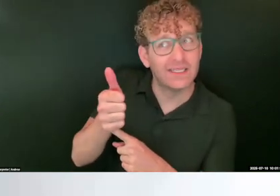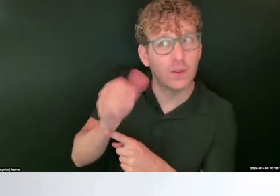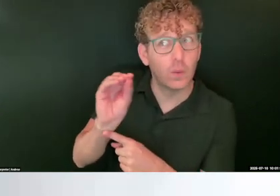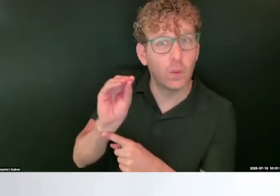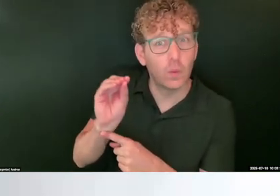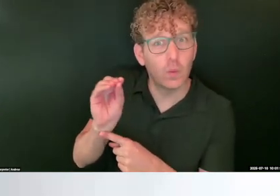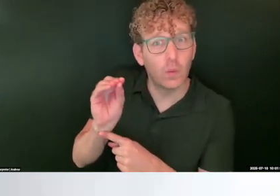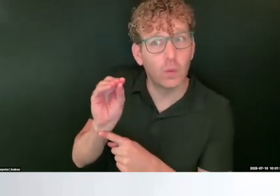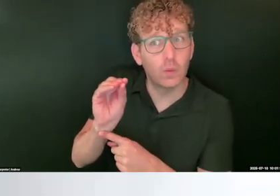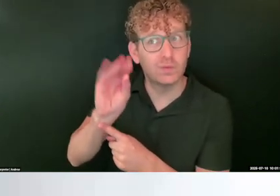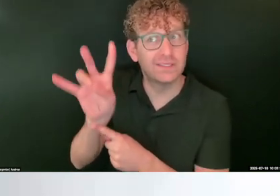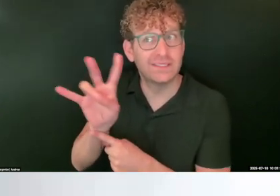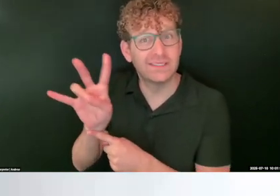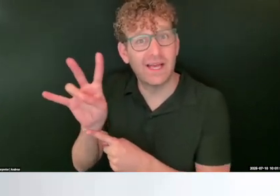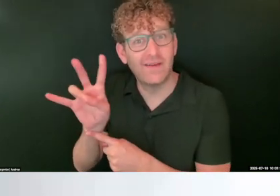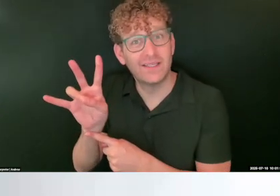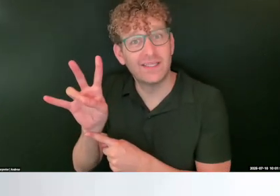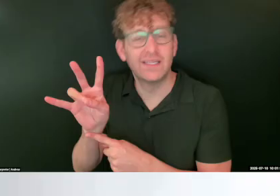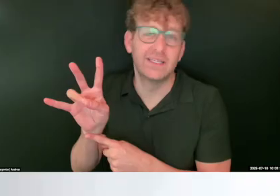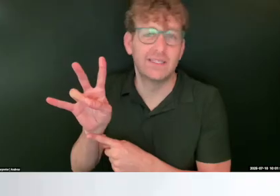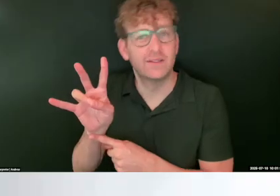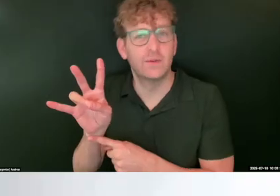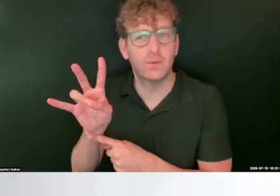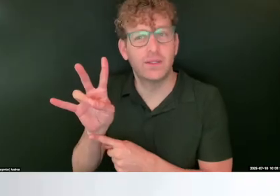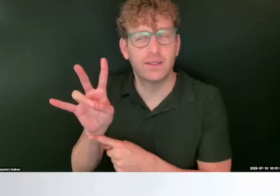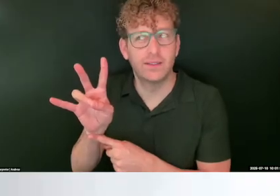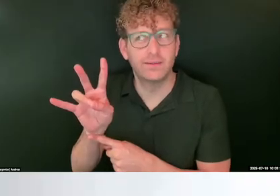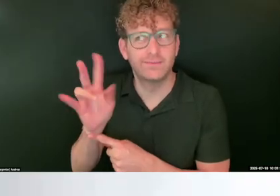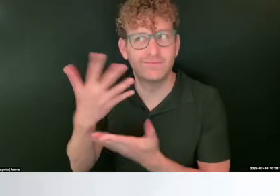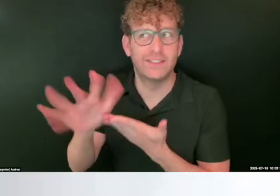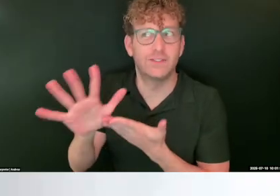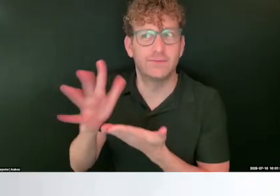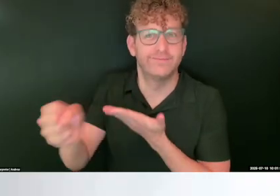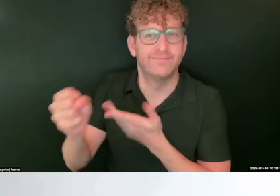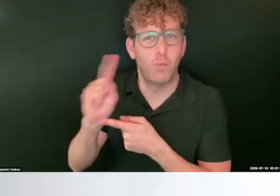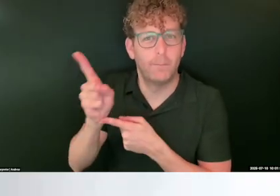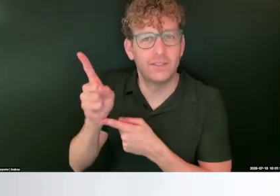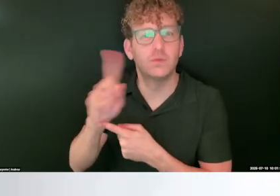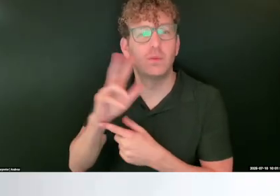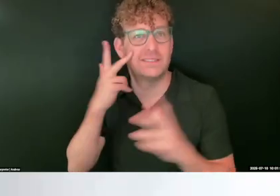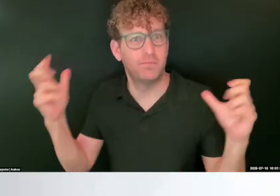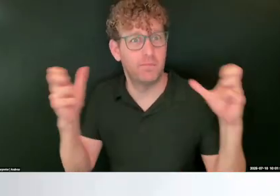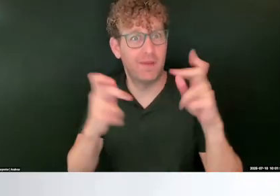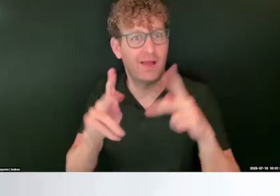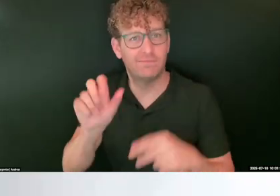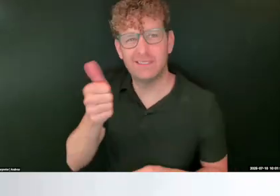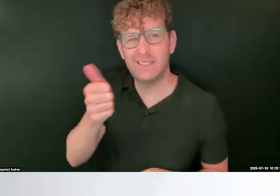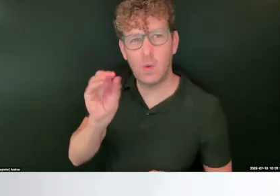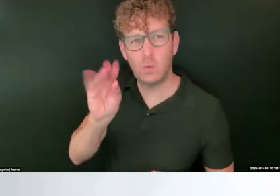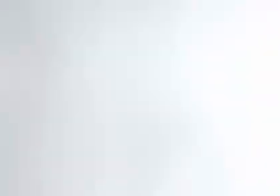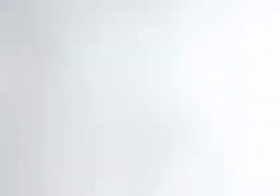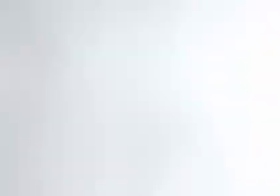10:07, since we've already kind of eaten into 1 minute. So 10:07, we'll see you back at 10:07. Thanks.